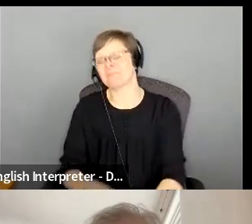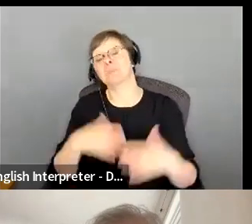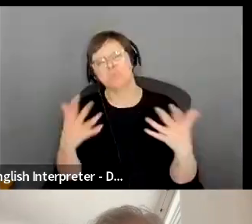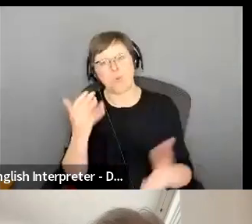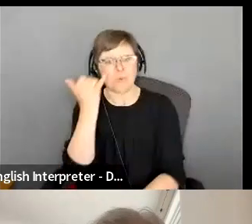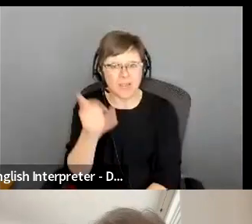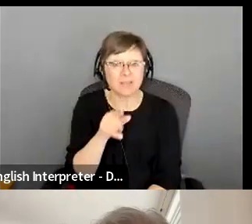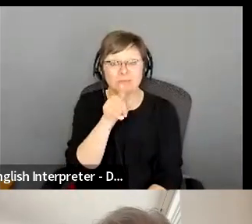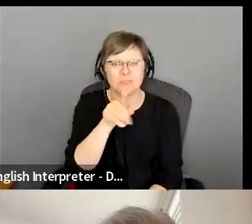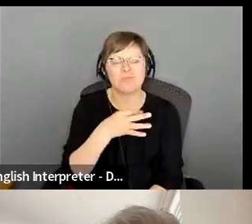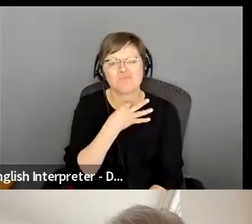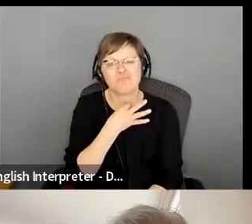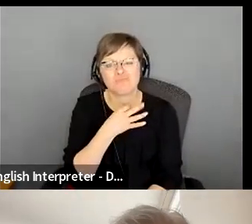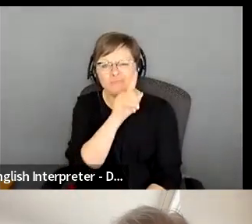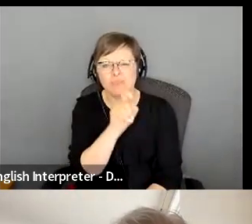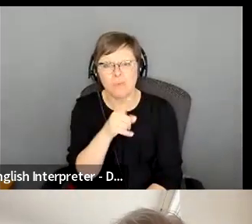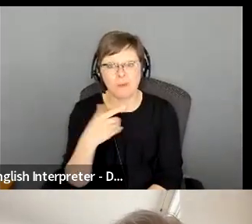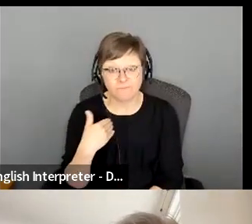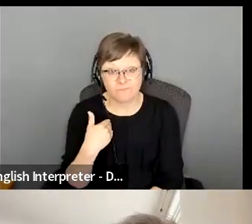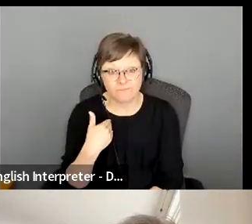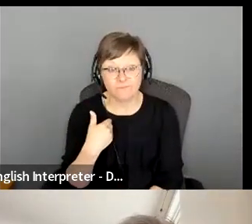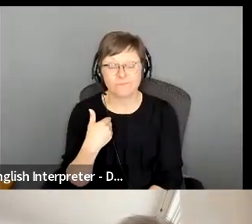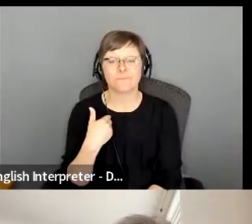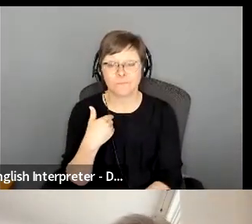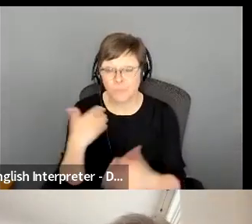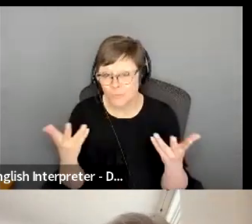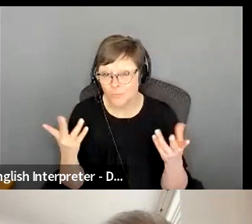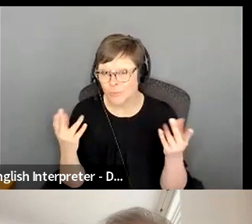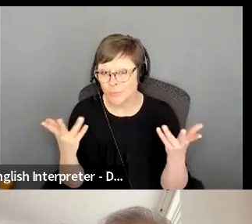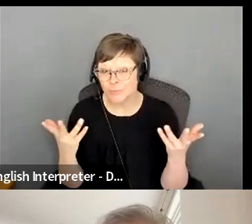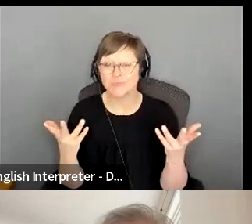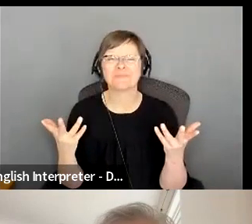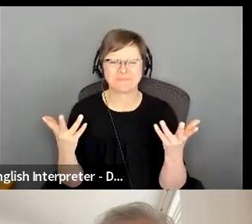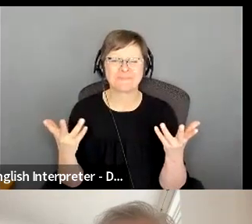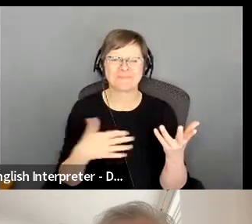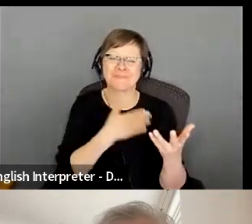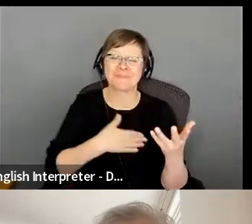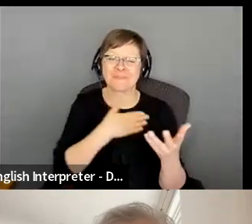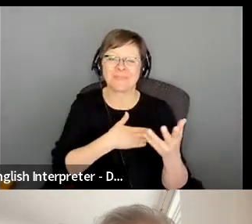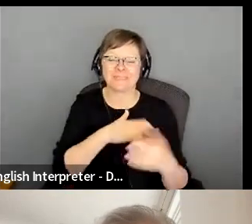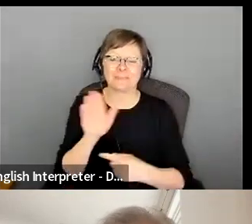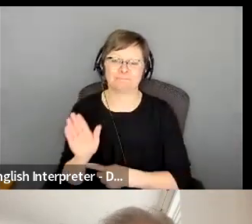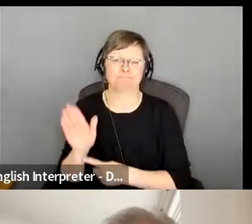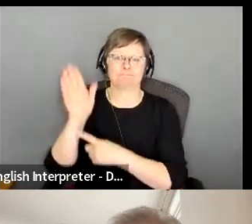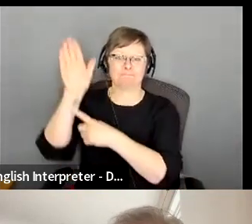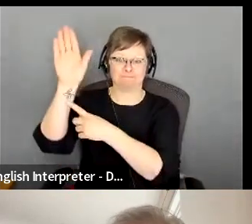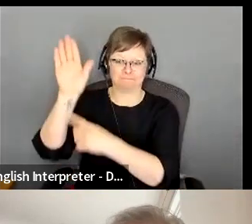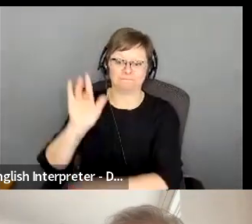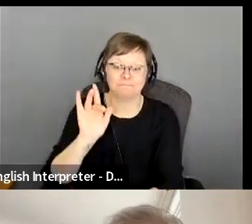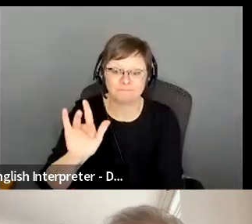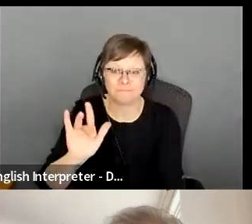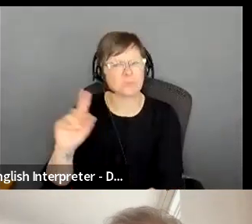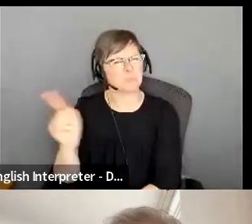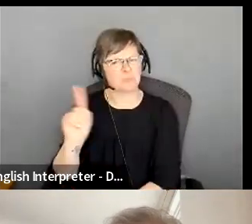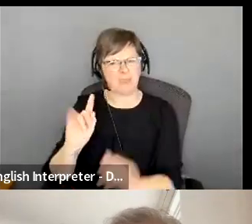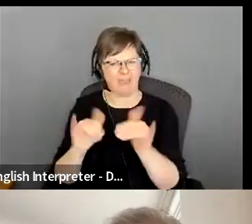question, here's how we'll do that. If you have a question during the session, I encourage you to use the raise hand option, which you can